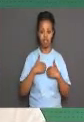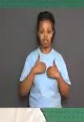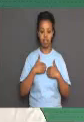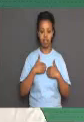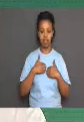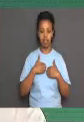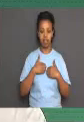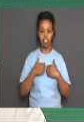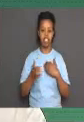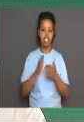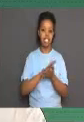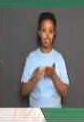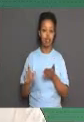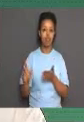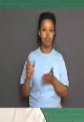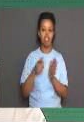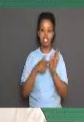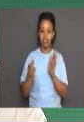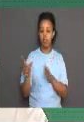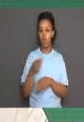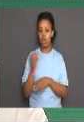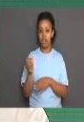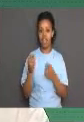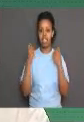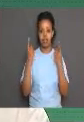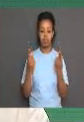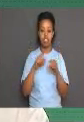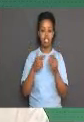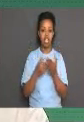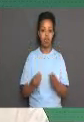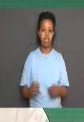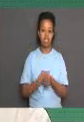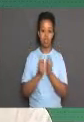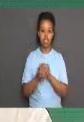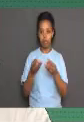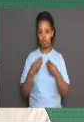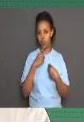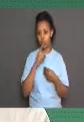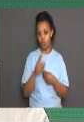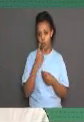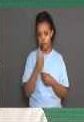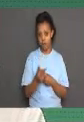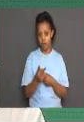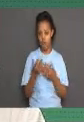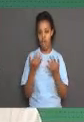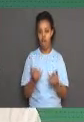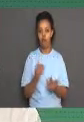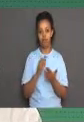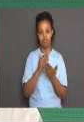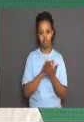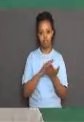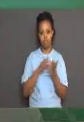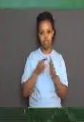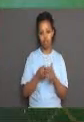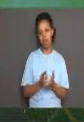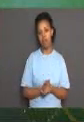and easy to understand knowledge about evolution. Let us begin the lesson.